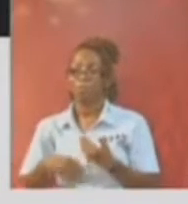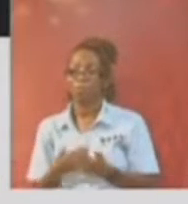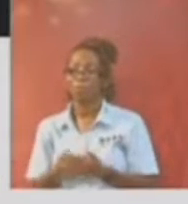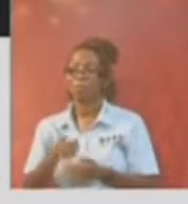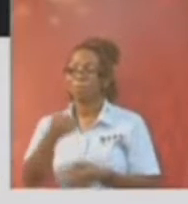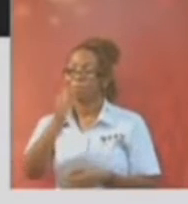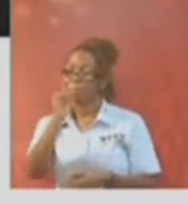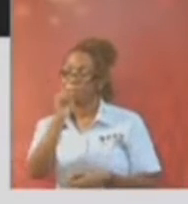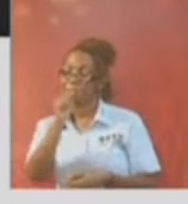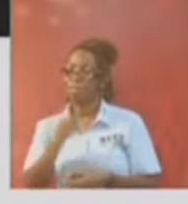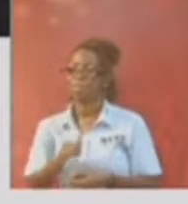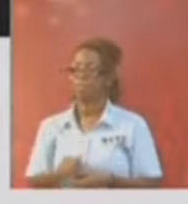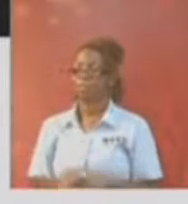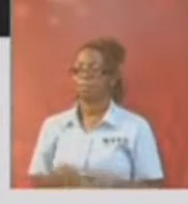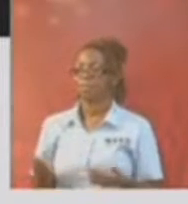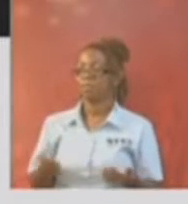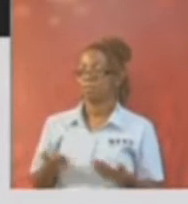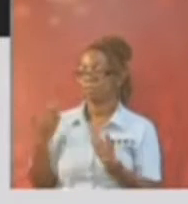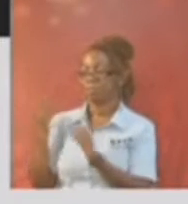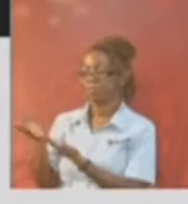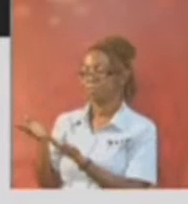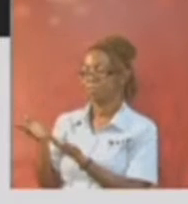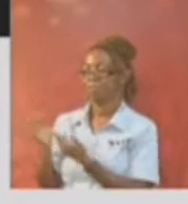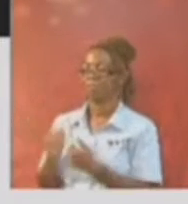Next slide, please.